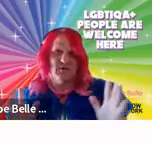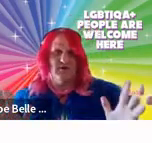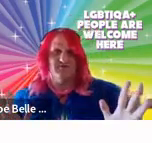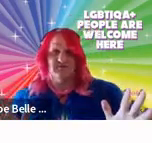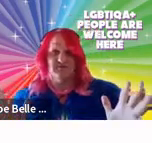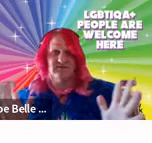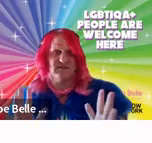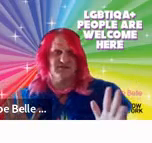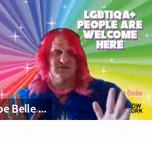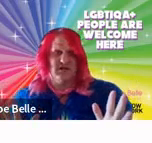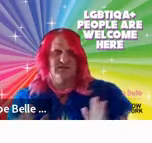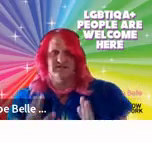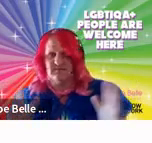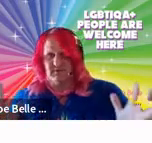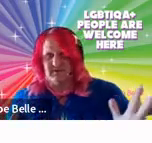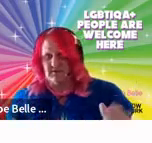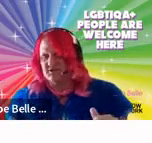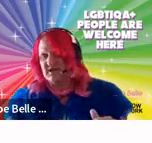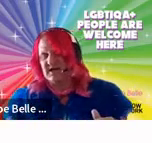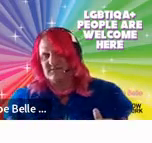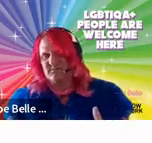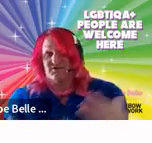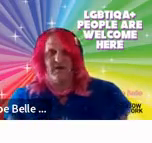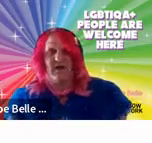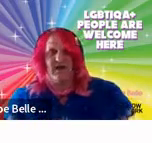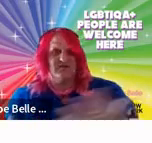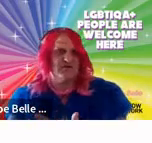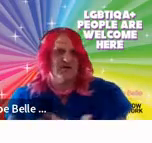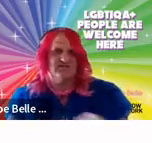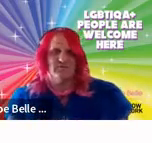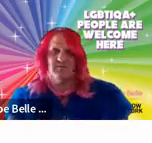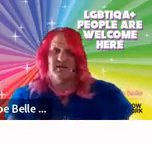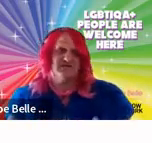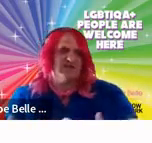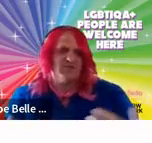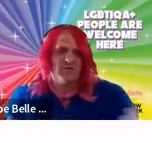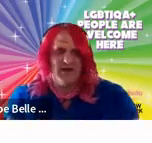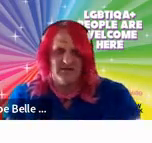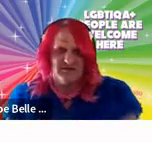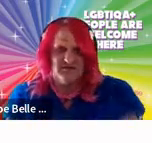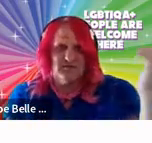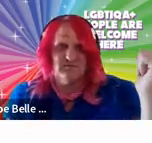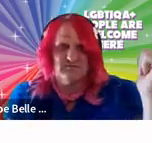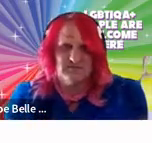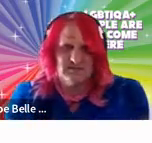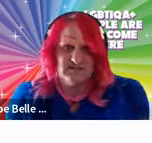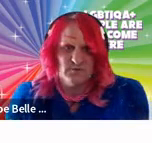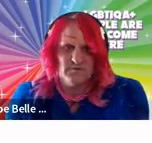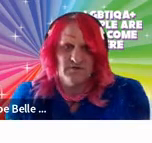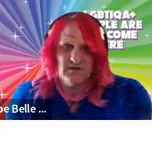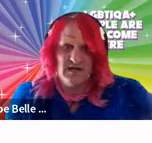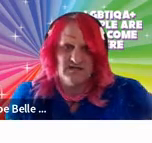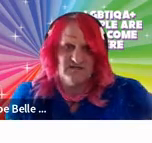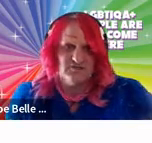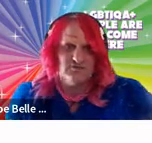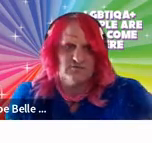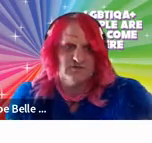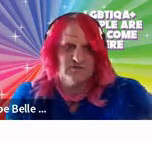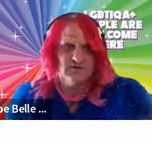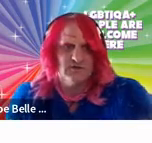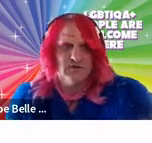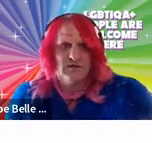trans women are often sexualized and pathologized, portraying trans women as a threat to cis women